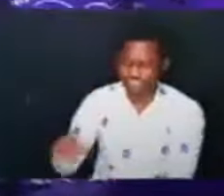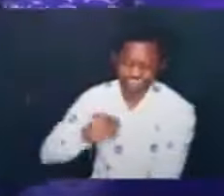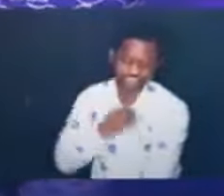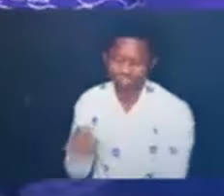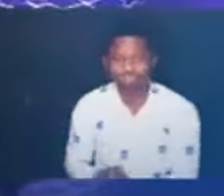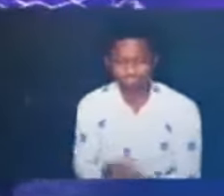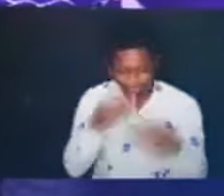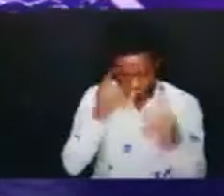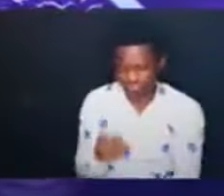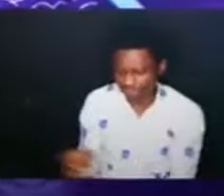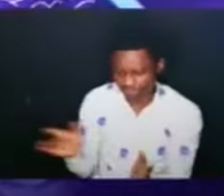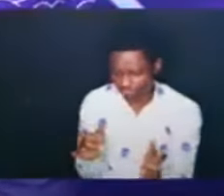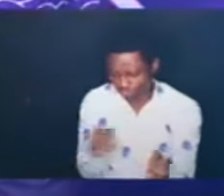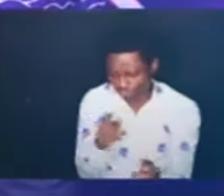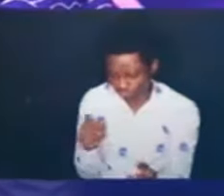Genesis